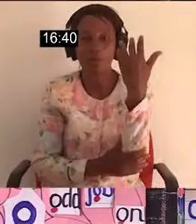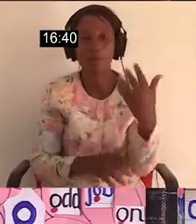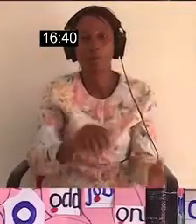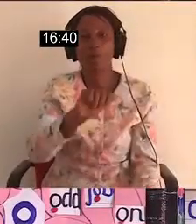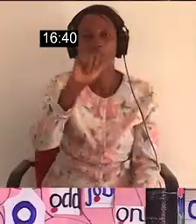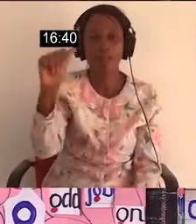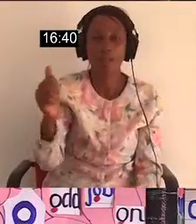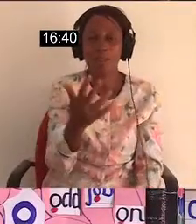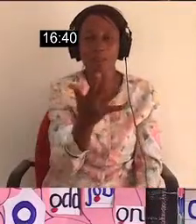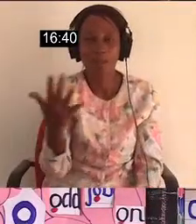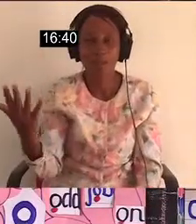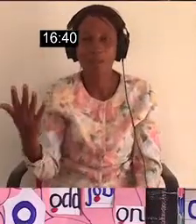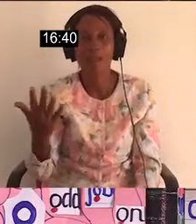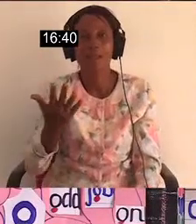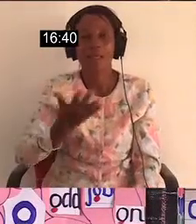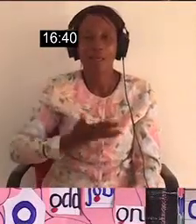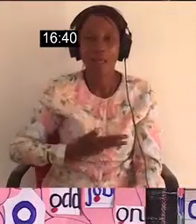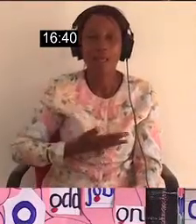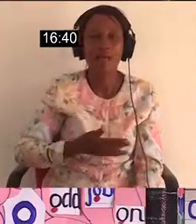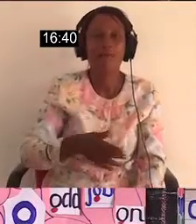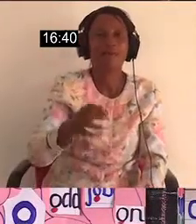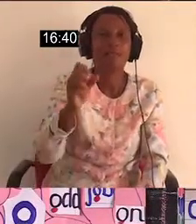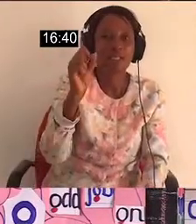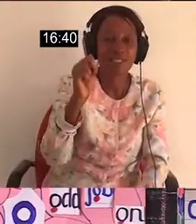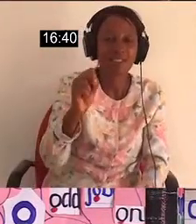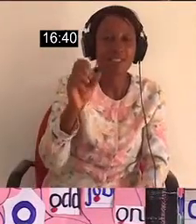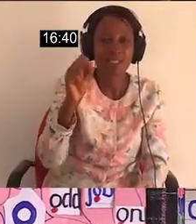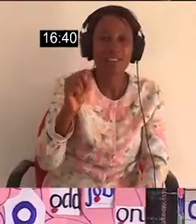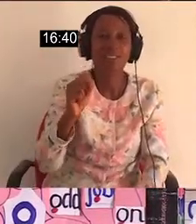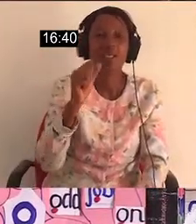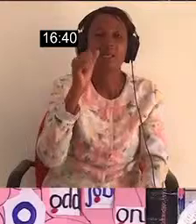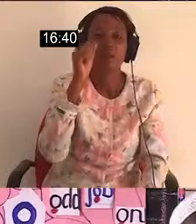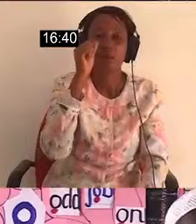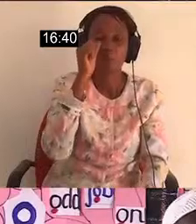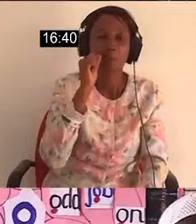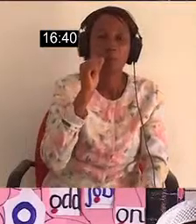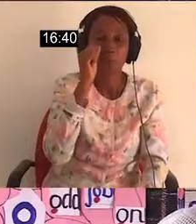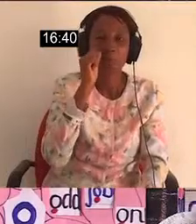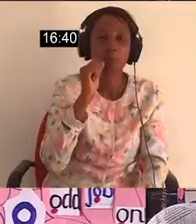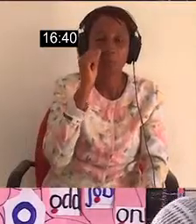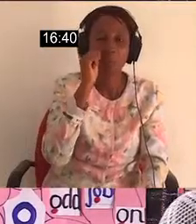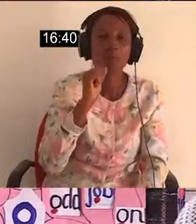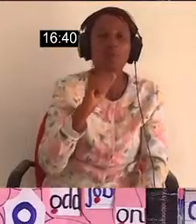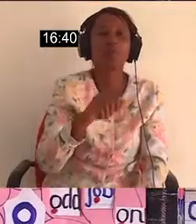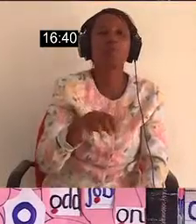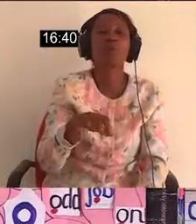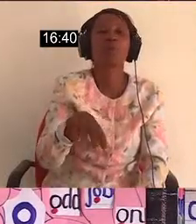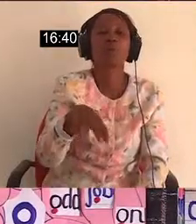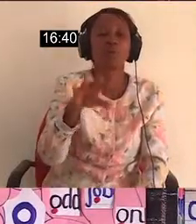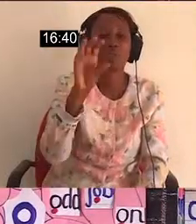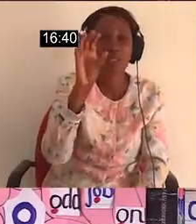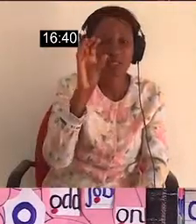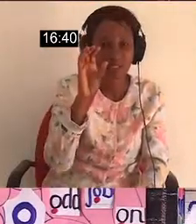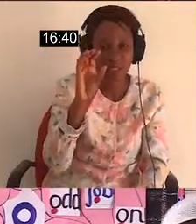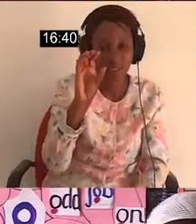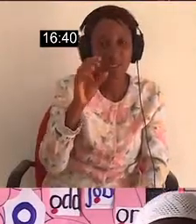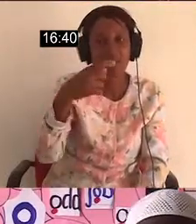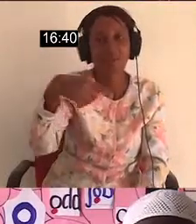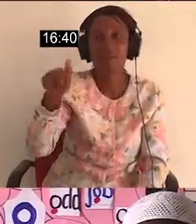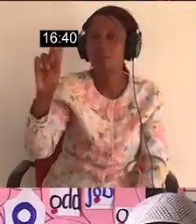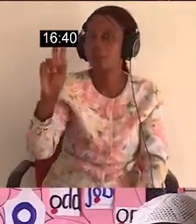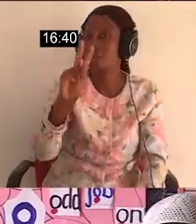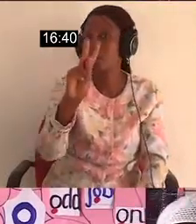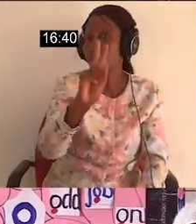there is S. But when you use K, we'll accept it, but the correct one is C.